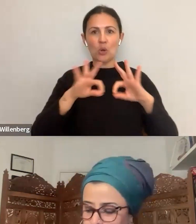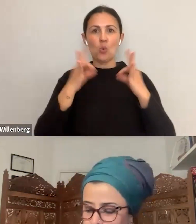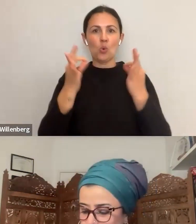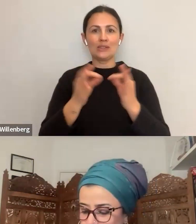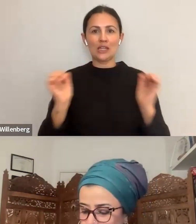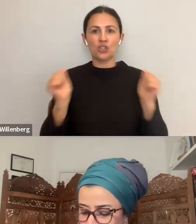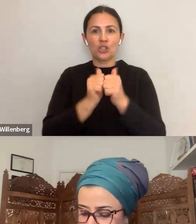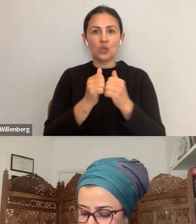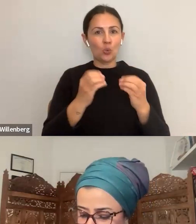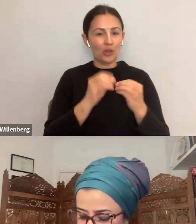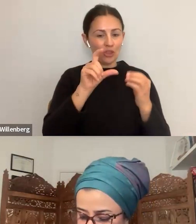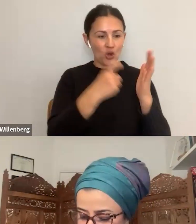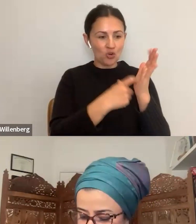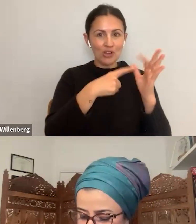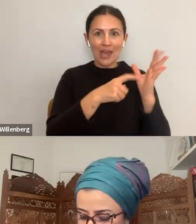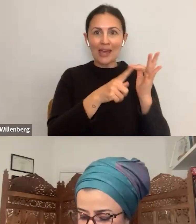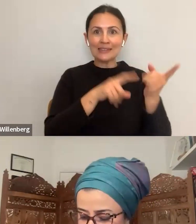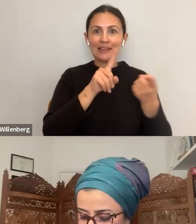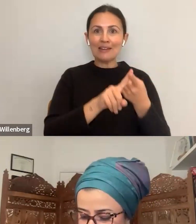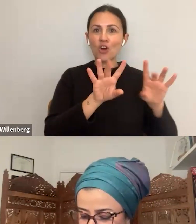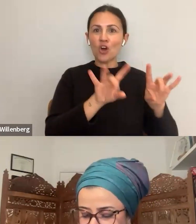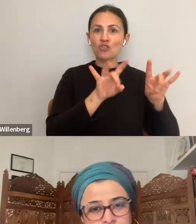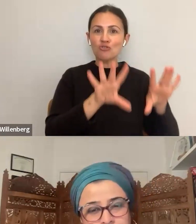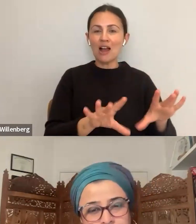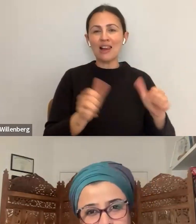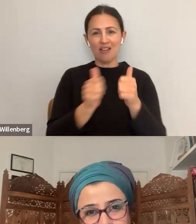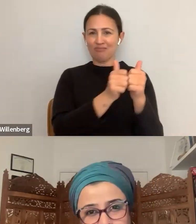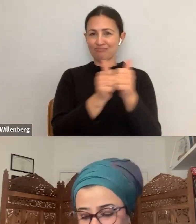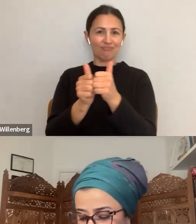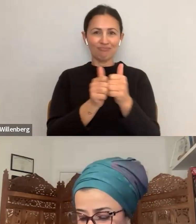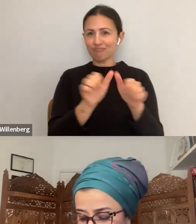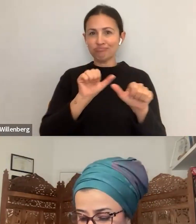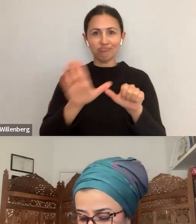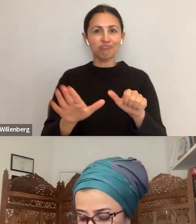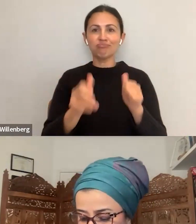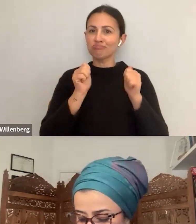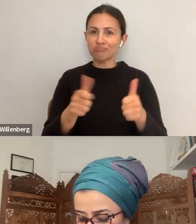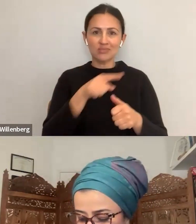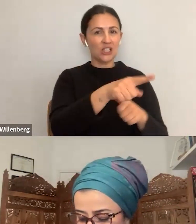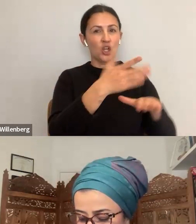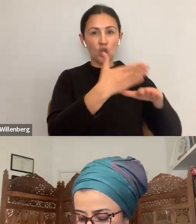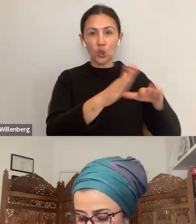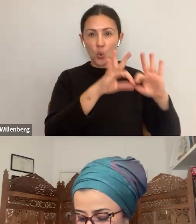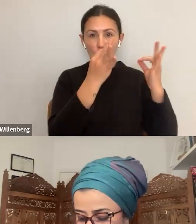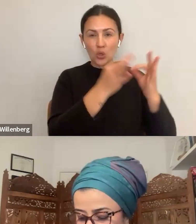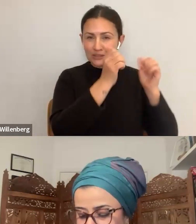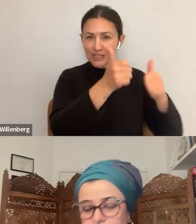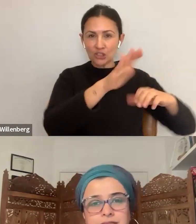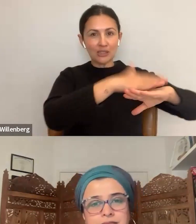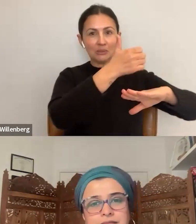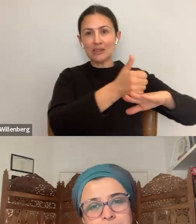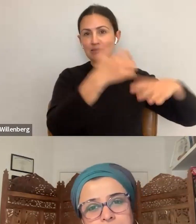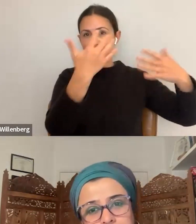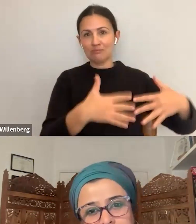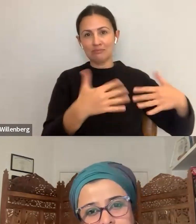Creative Australia. Yay, bring it on. We're really excited by the ambition of the new body and the work that's going to be